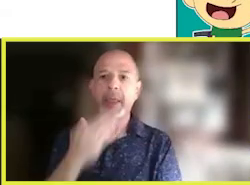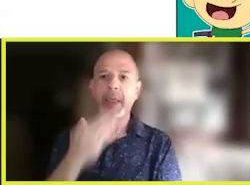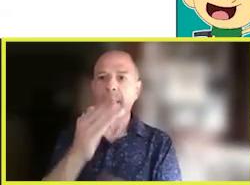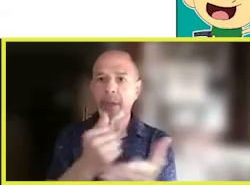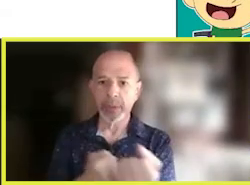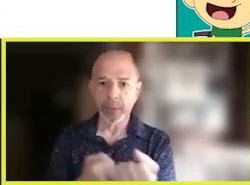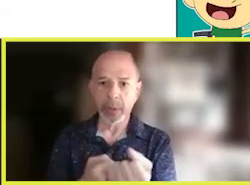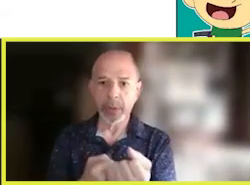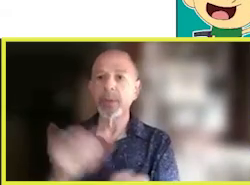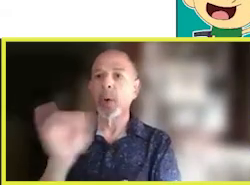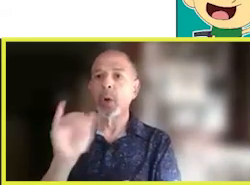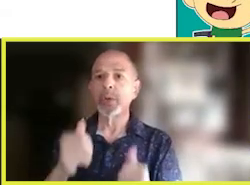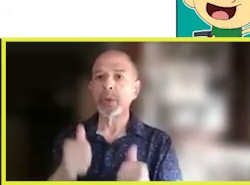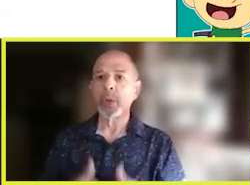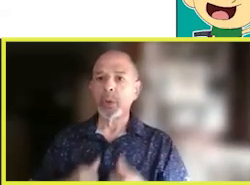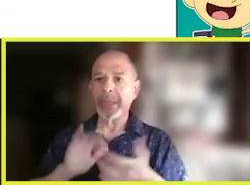address,